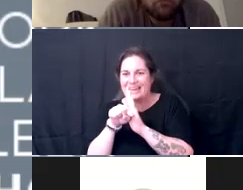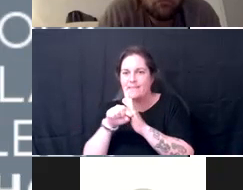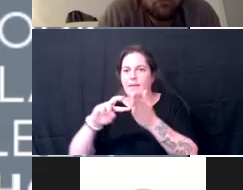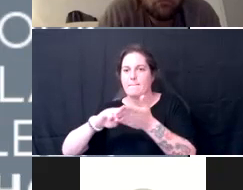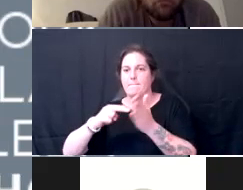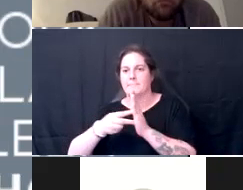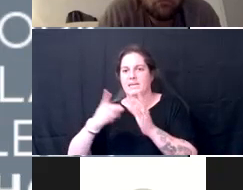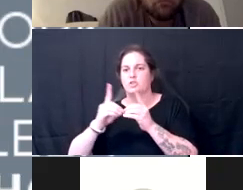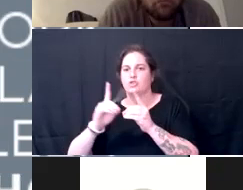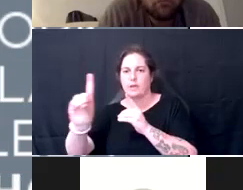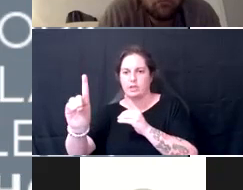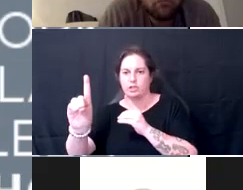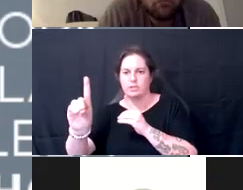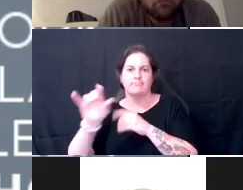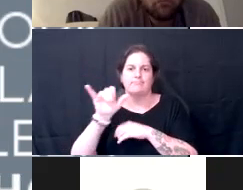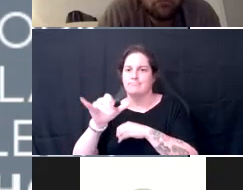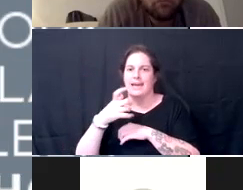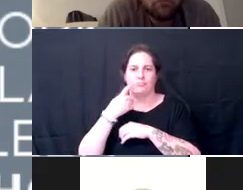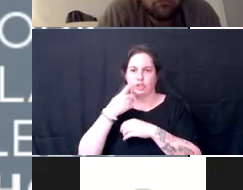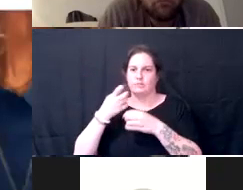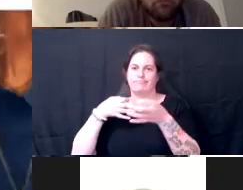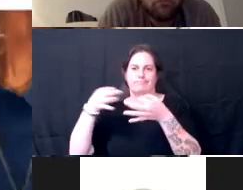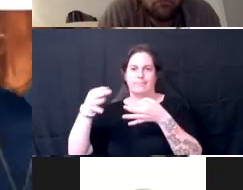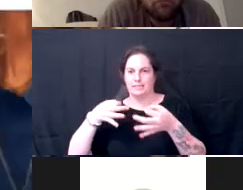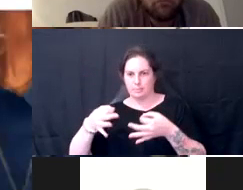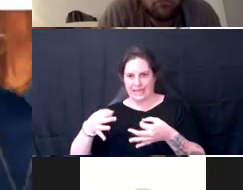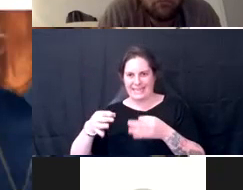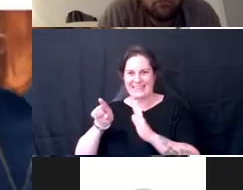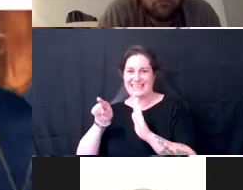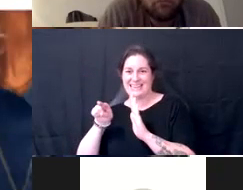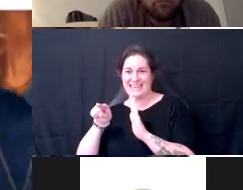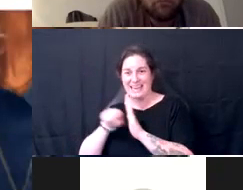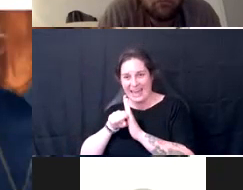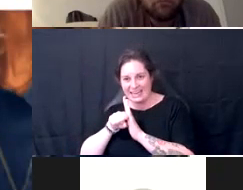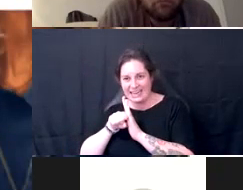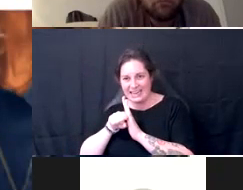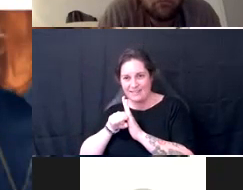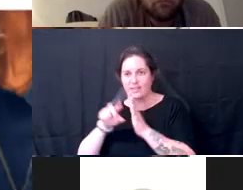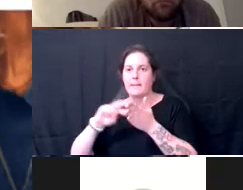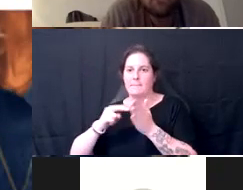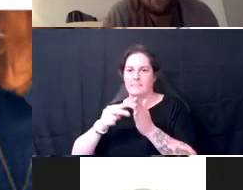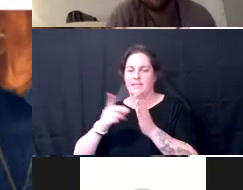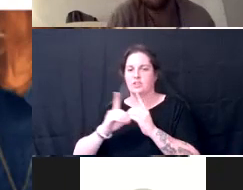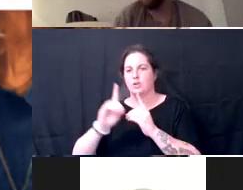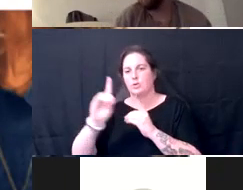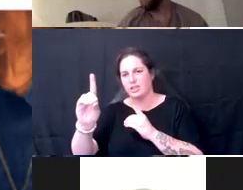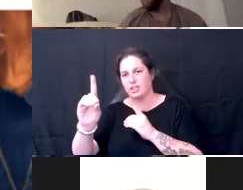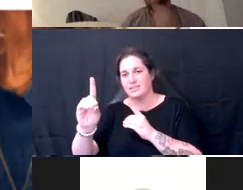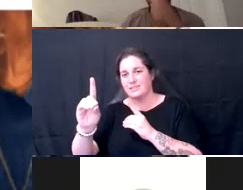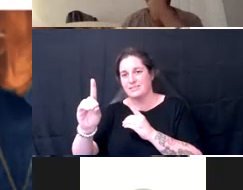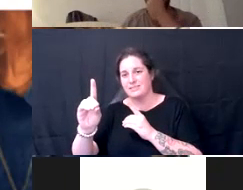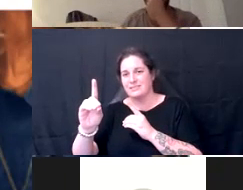is precisely what I was explaining to you, that technically, because they asked how far, we really only care about